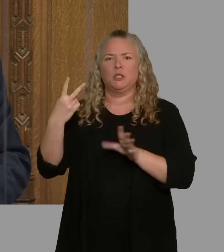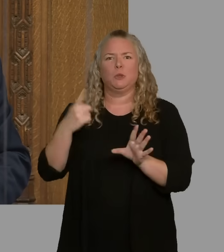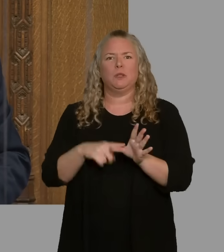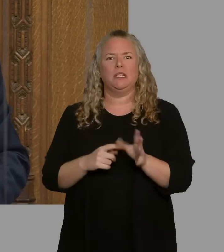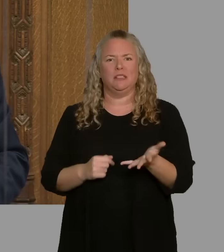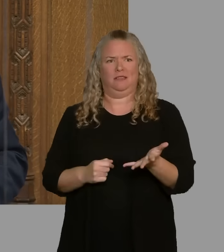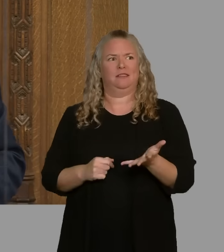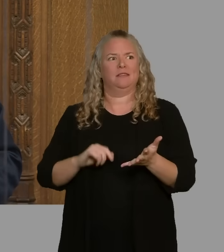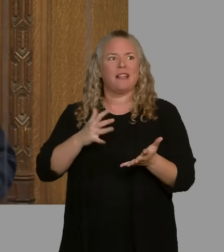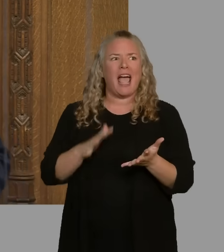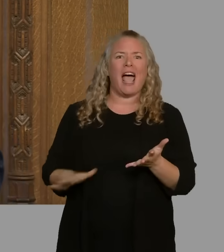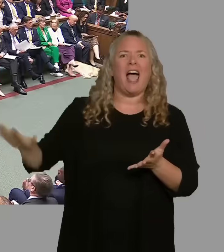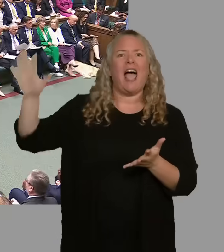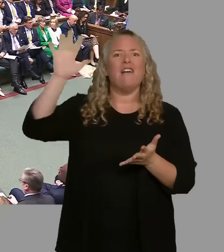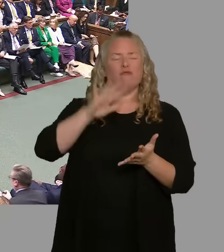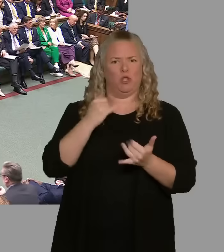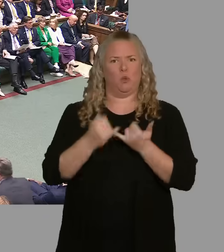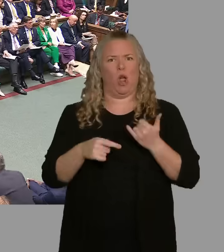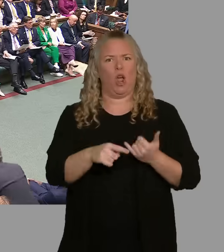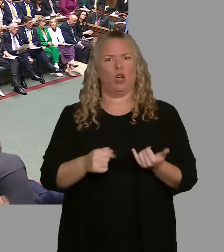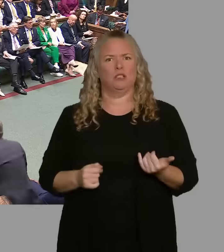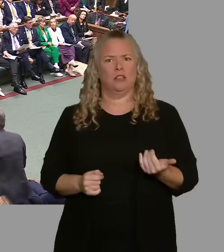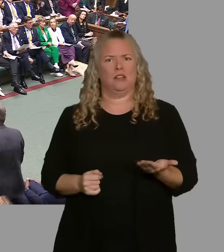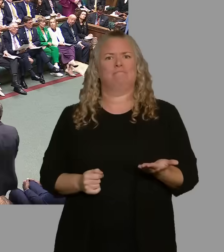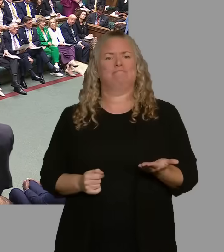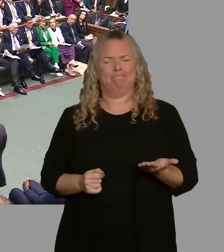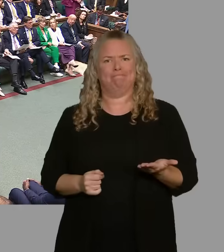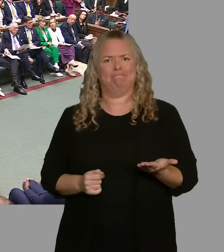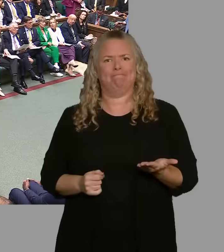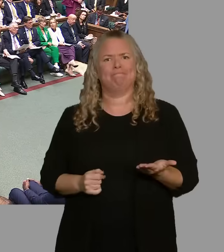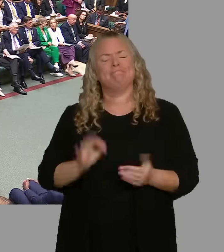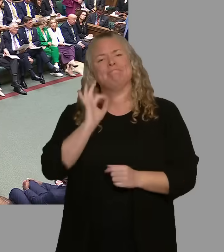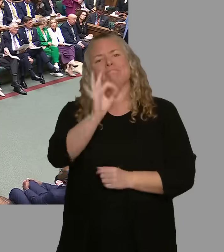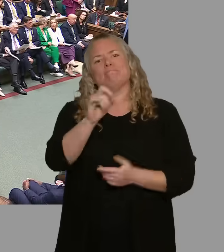governance is in place at Stoke-Heath? The